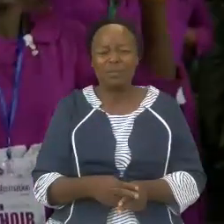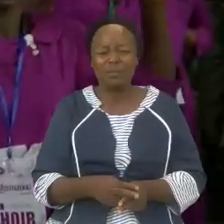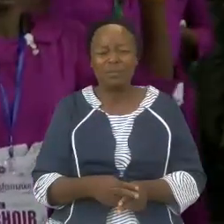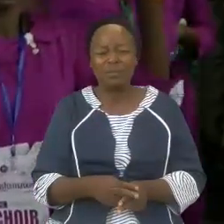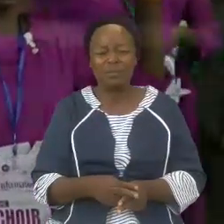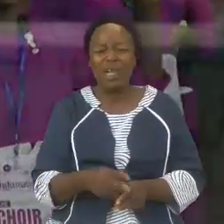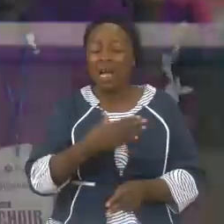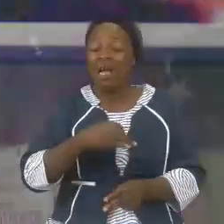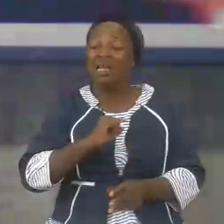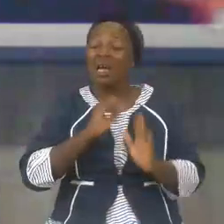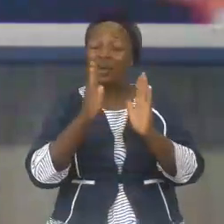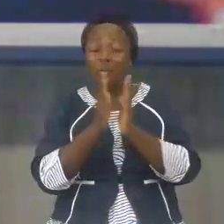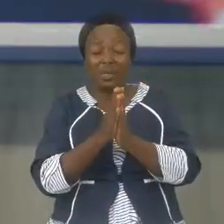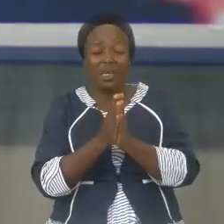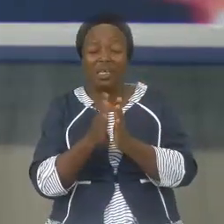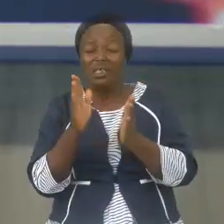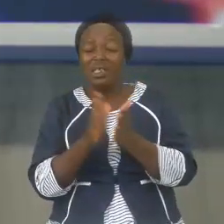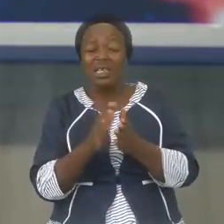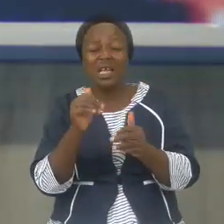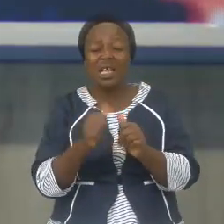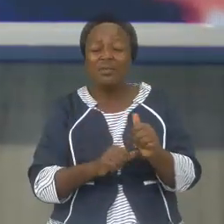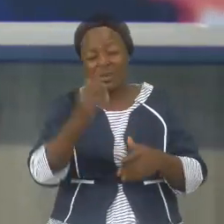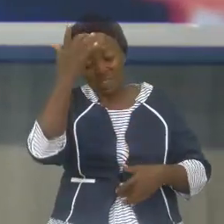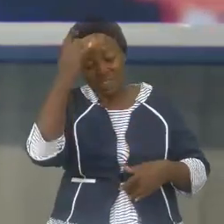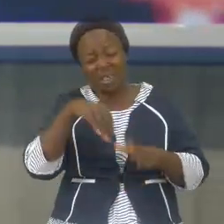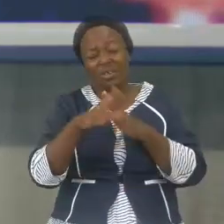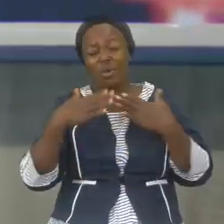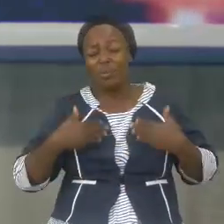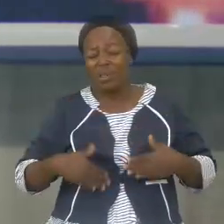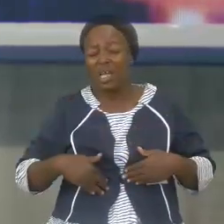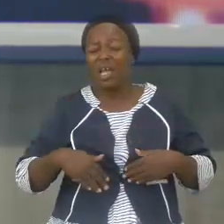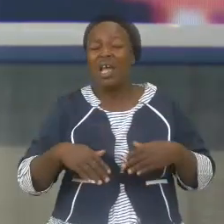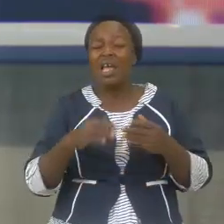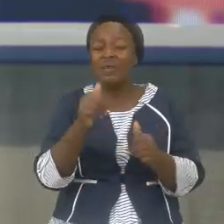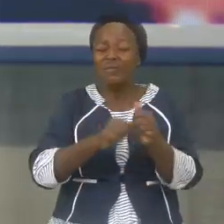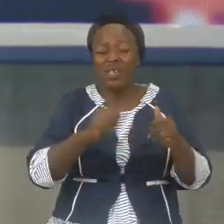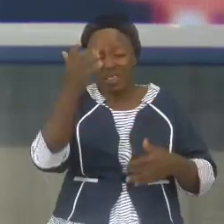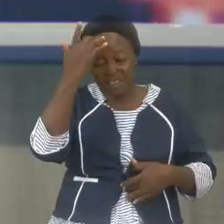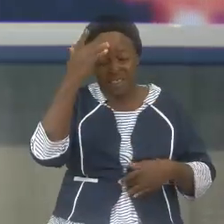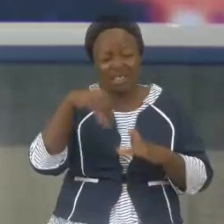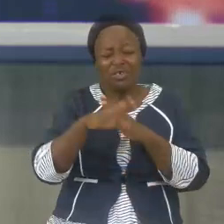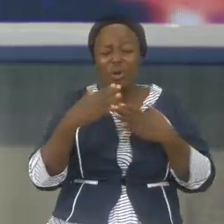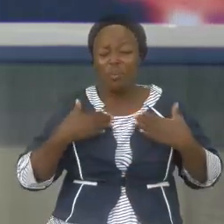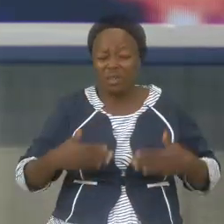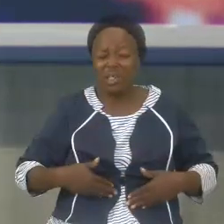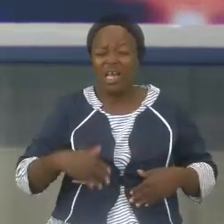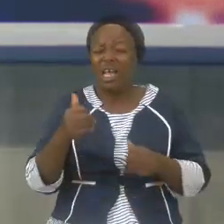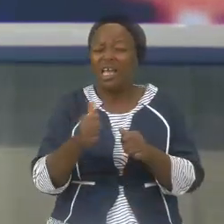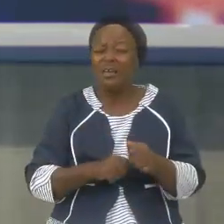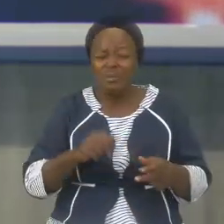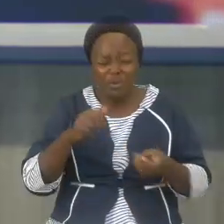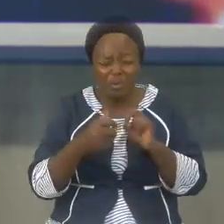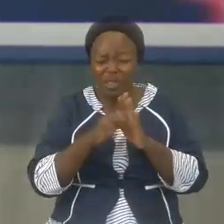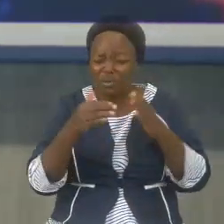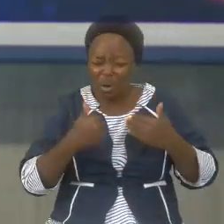And I pray that every sickness in your body, every disease in your body, every ailment you have,